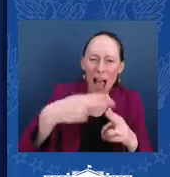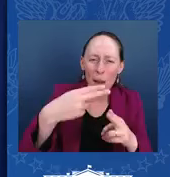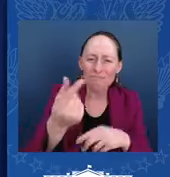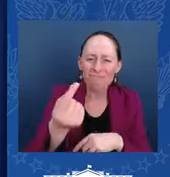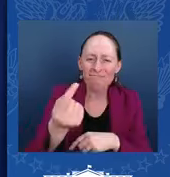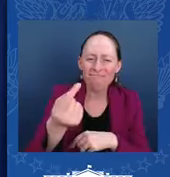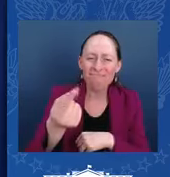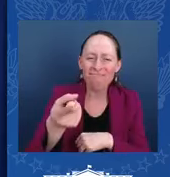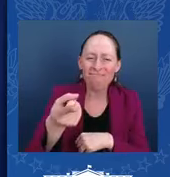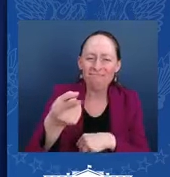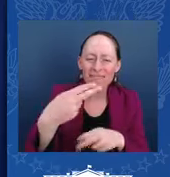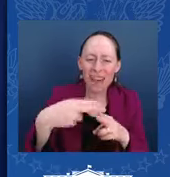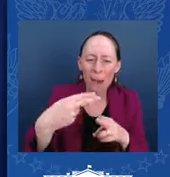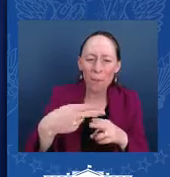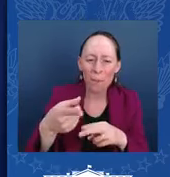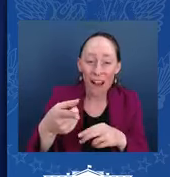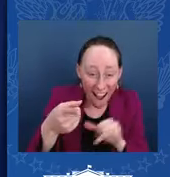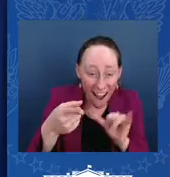Oh, is that right?